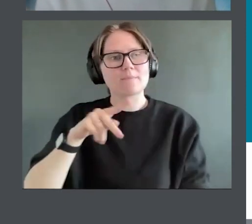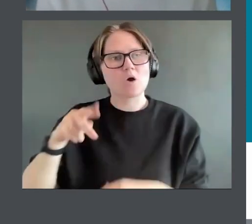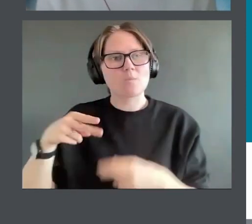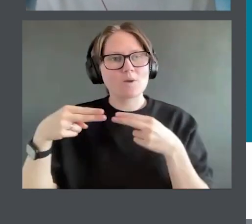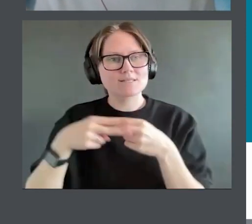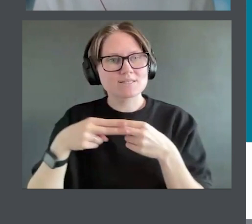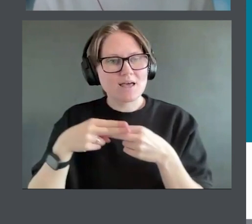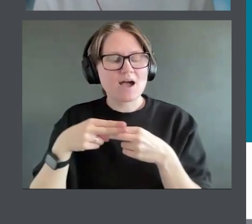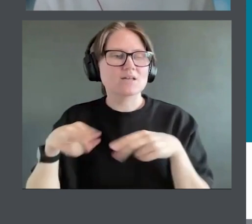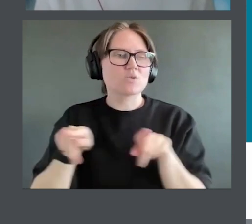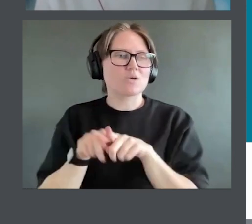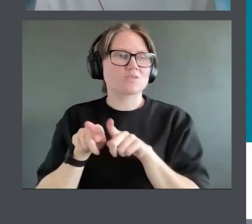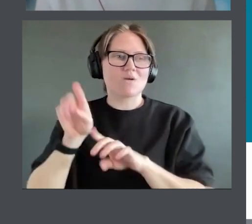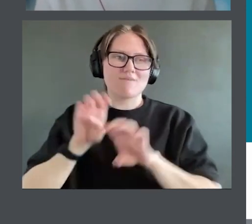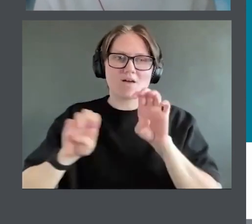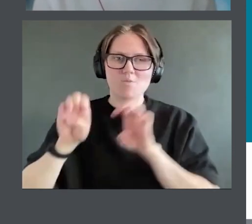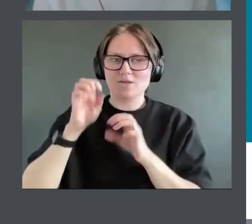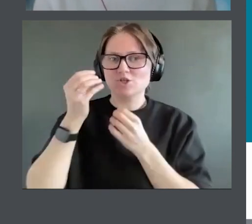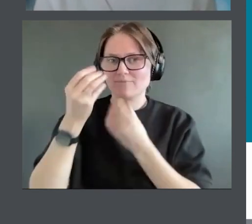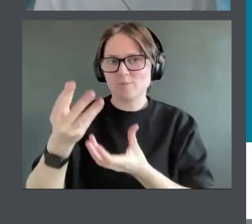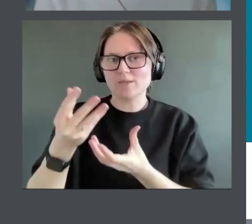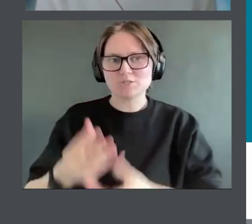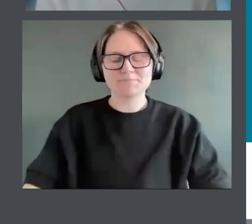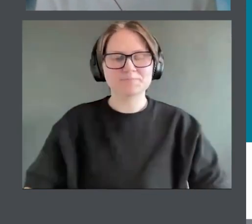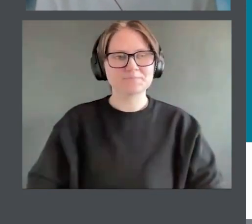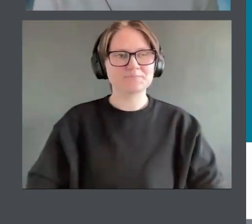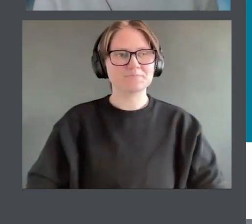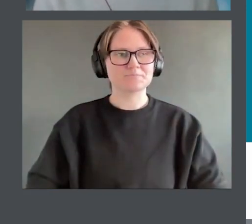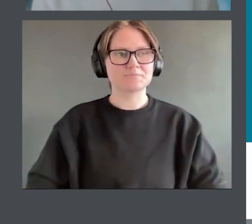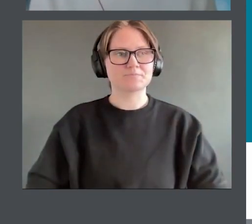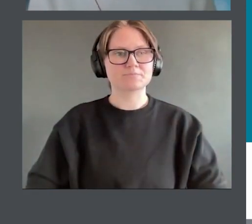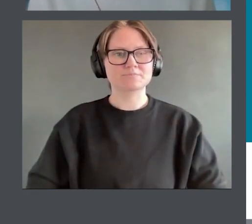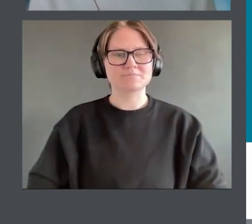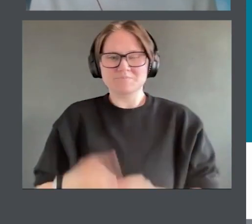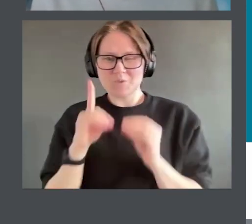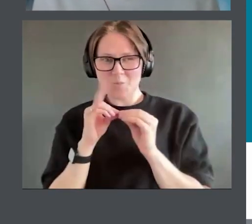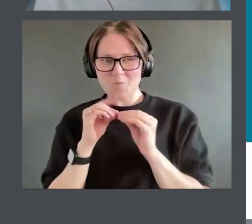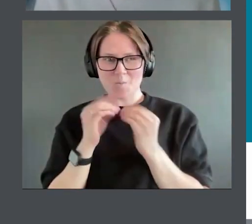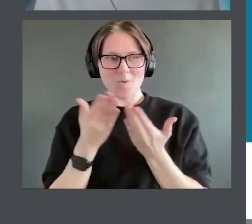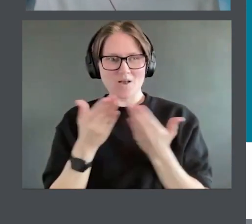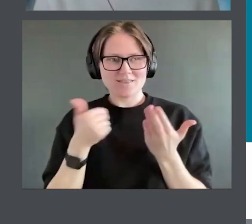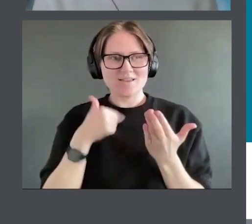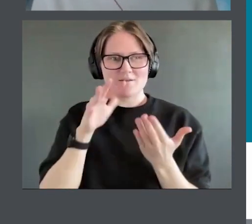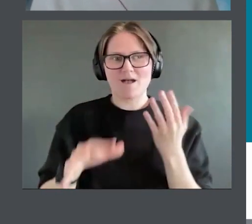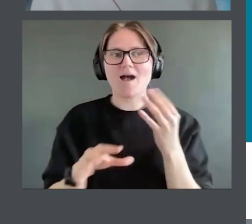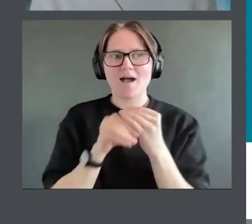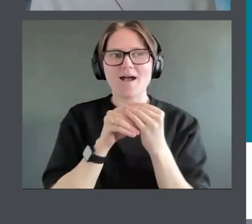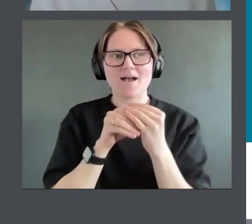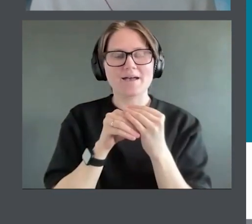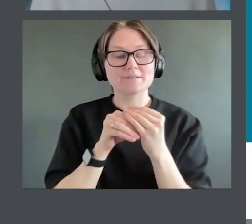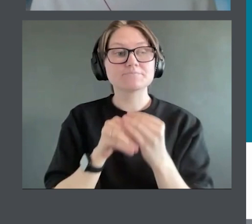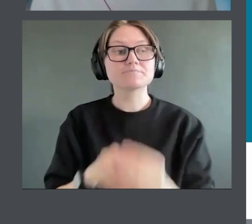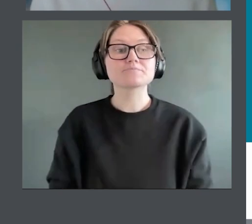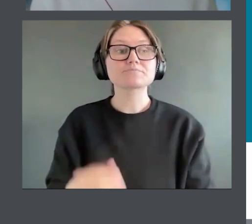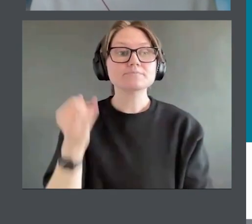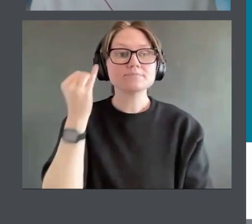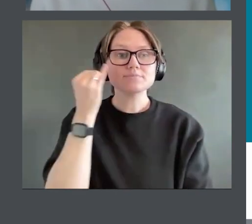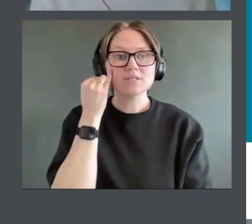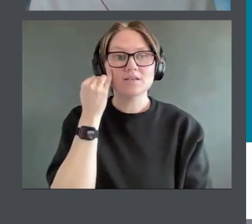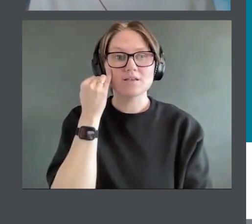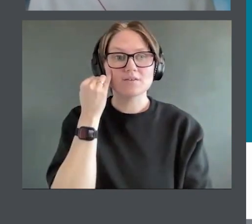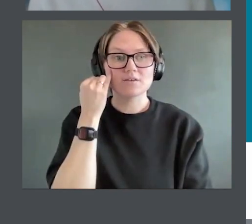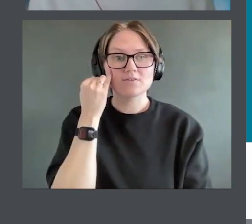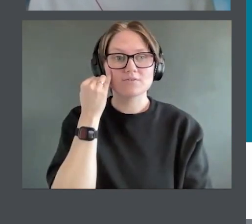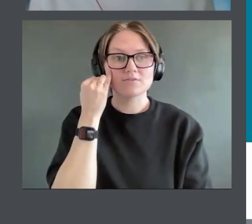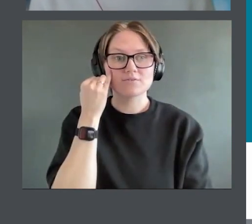as evaluation information. And one more thing that I'm going to add to that, if you are hoping